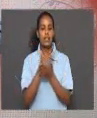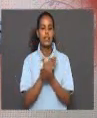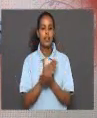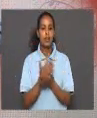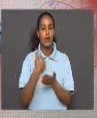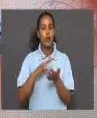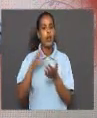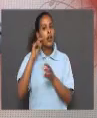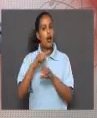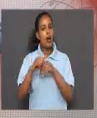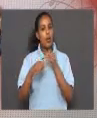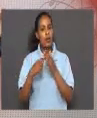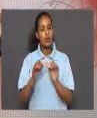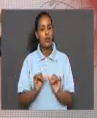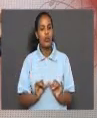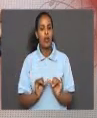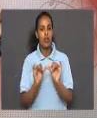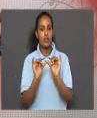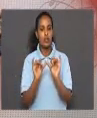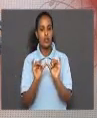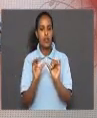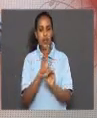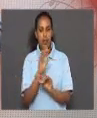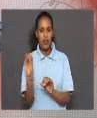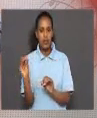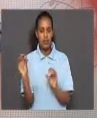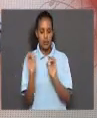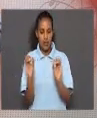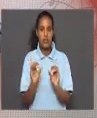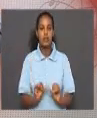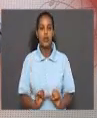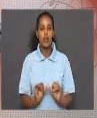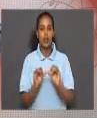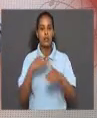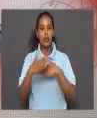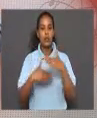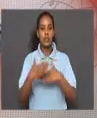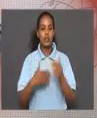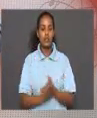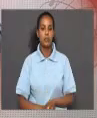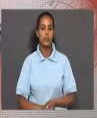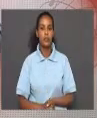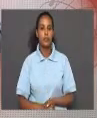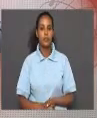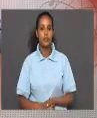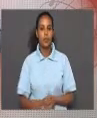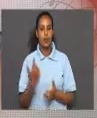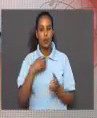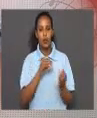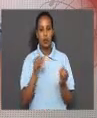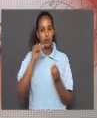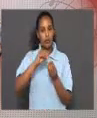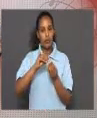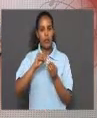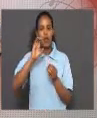lesson, we learned about spontaneous and non-spontaneous processes. We also